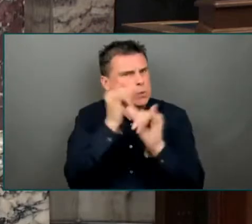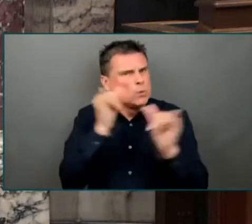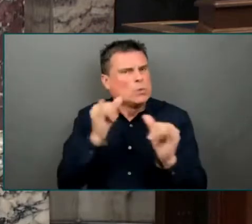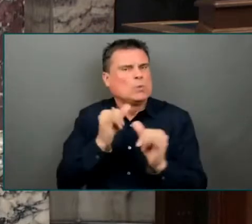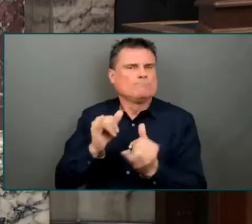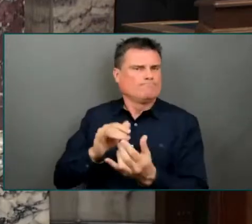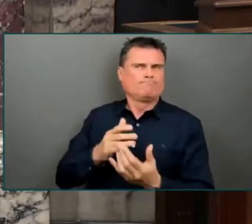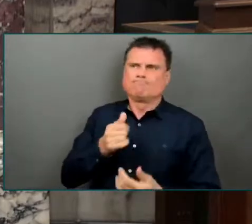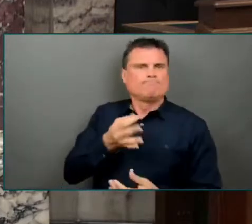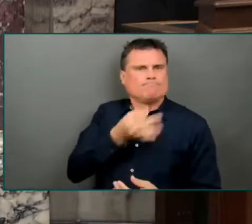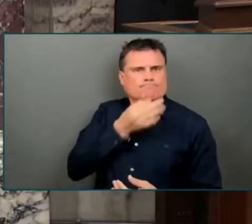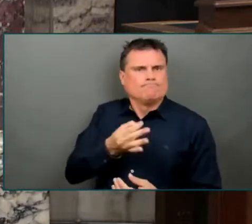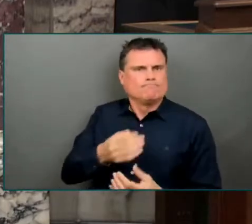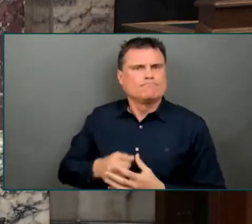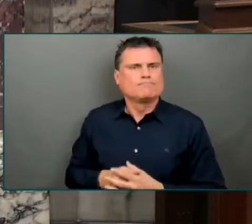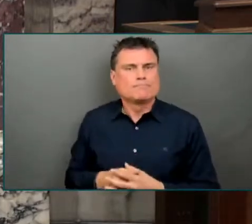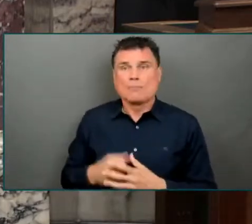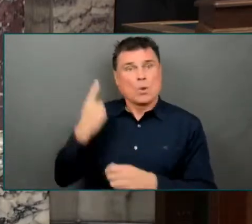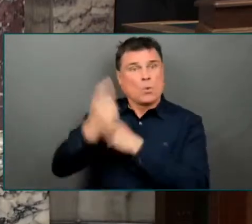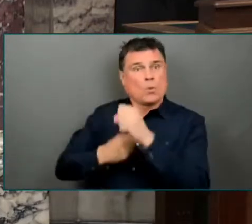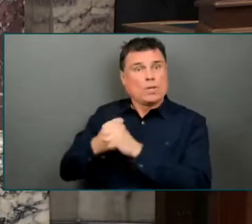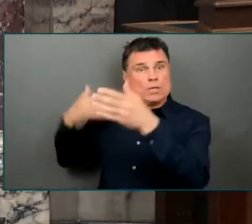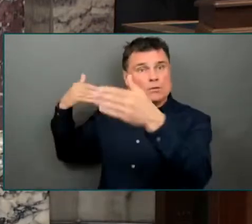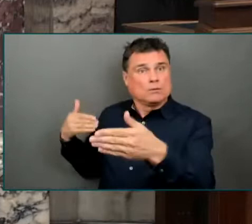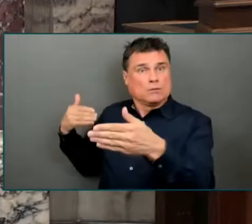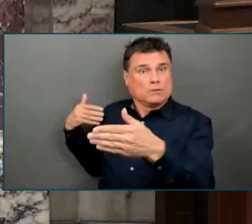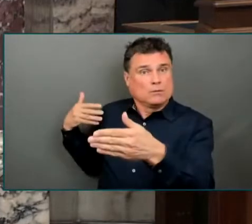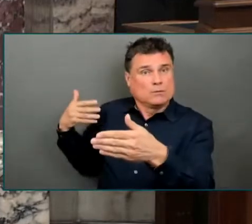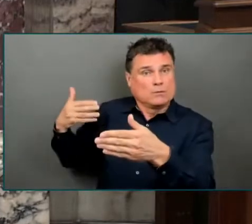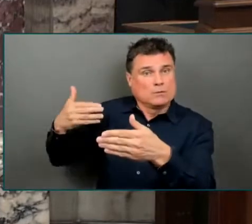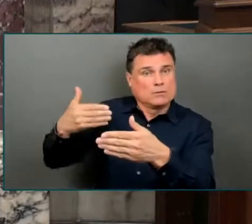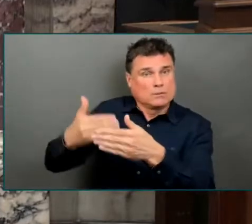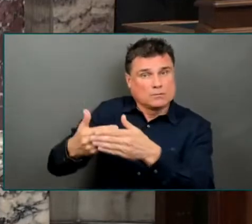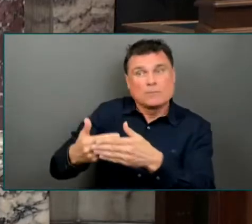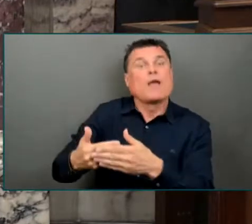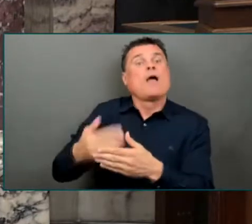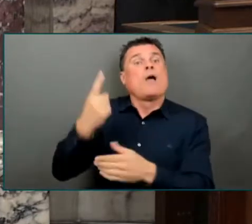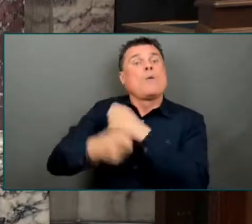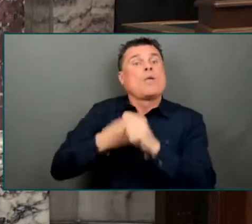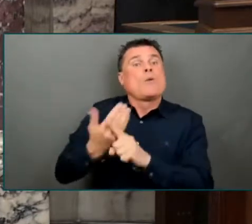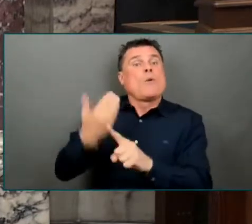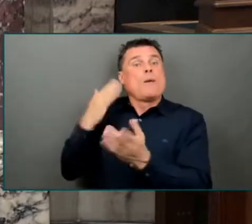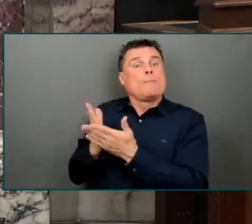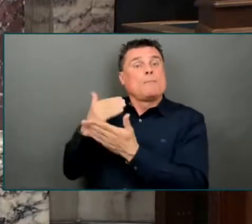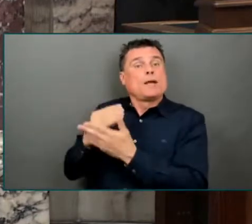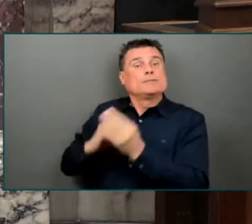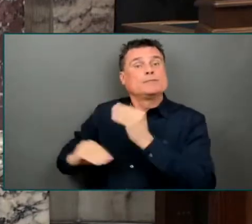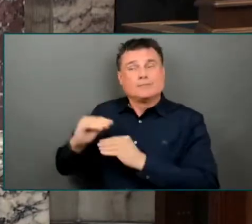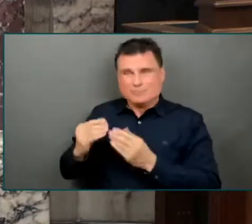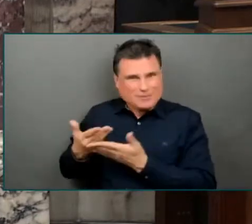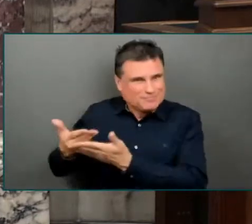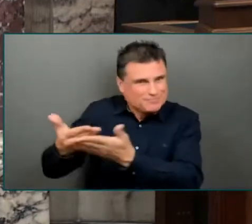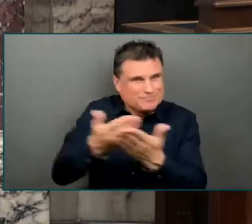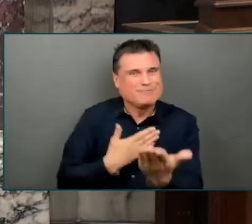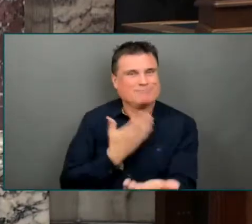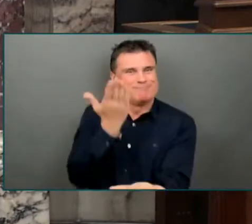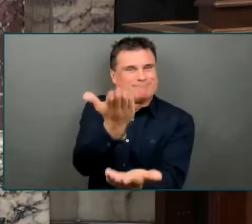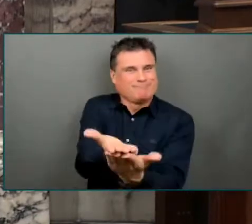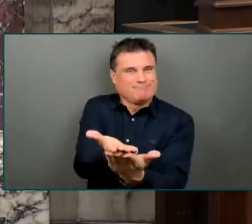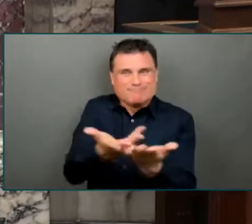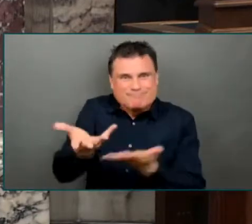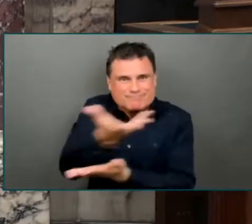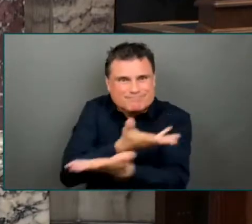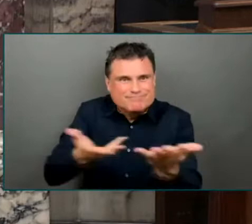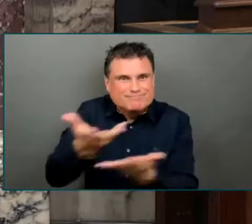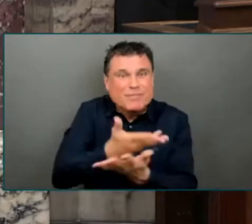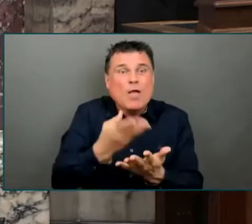budget. And within weeks, our world was turned upside down. We were under siege by